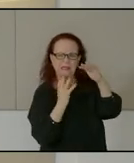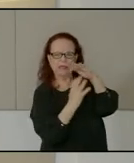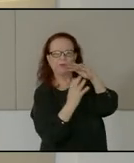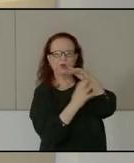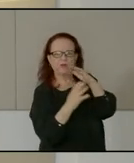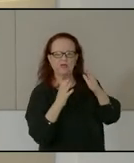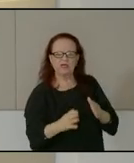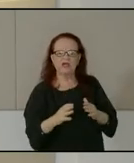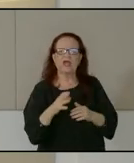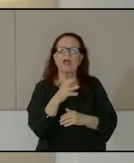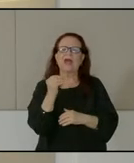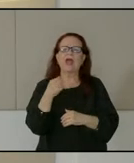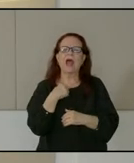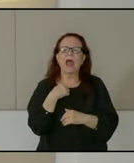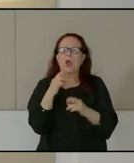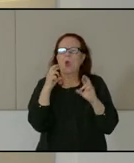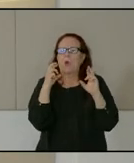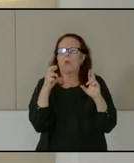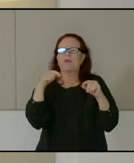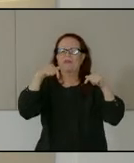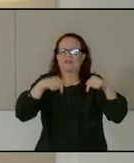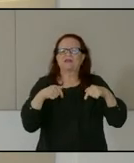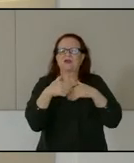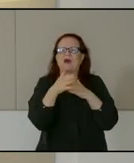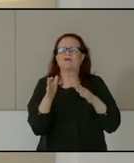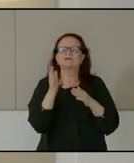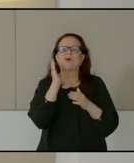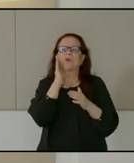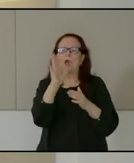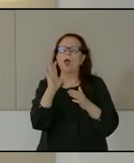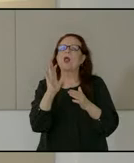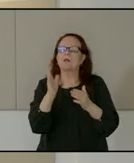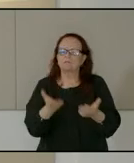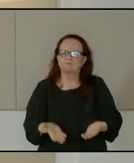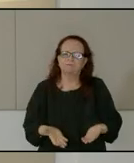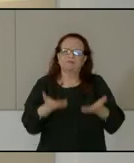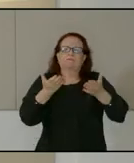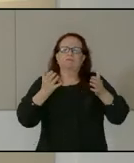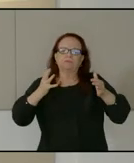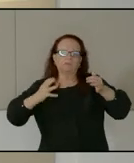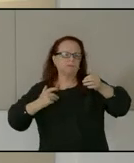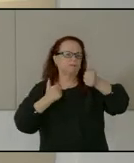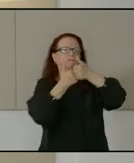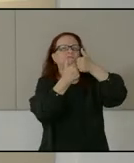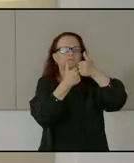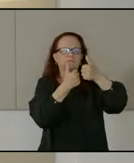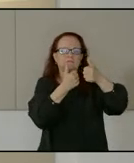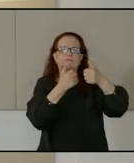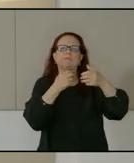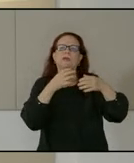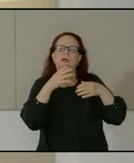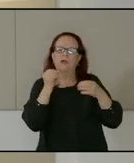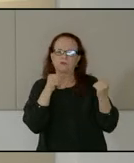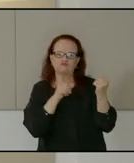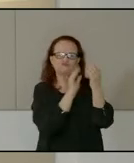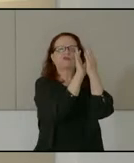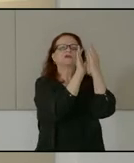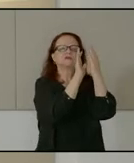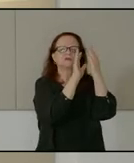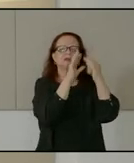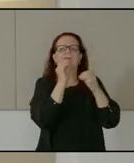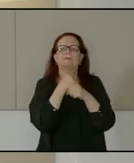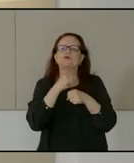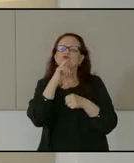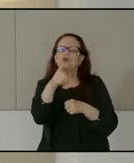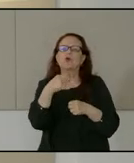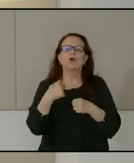that's something I hope this office will rise up and make sure we address, and we make sure that